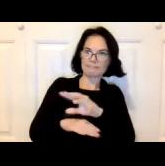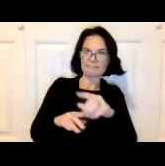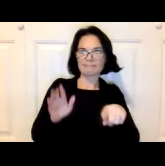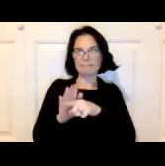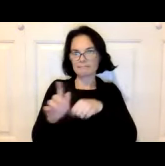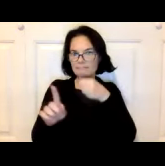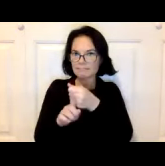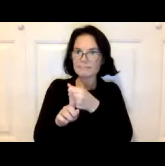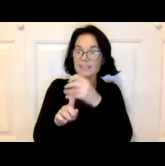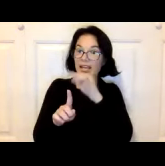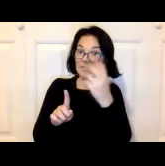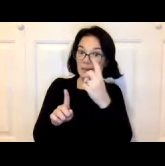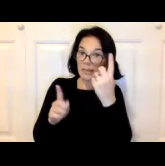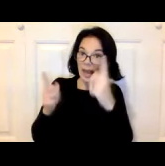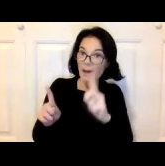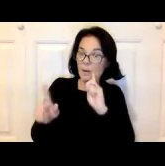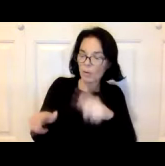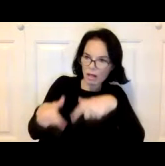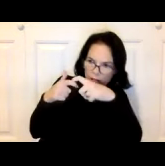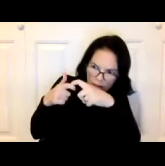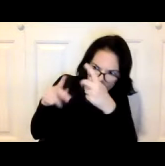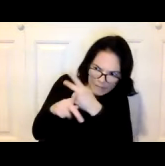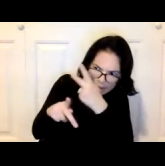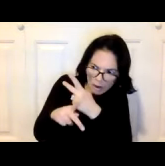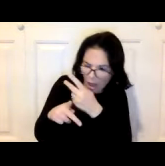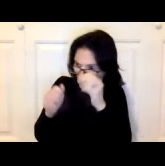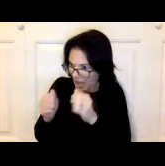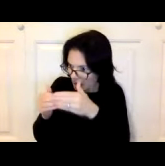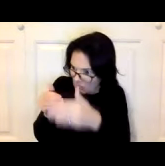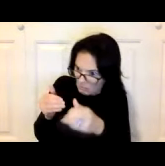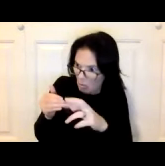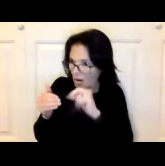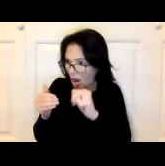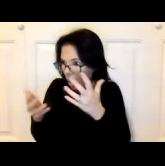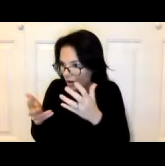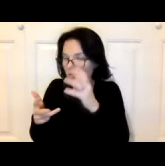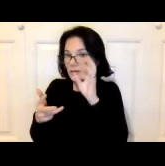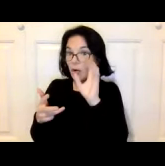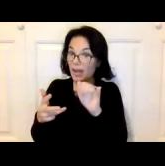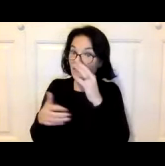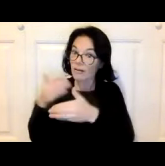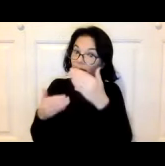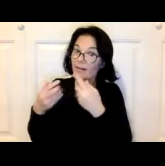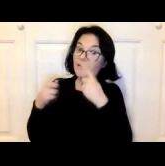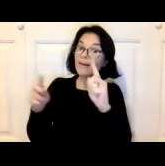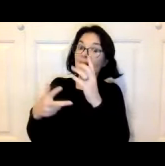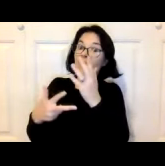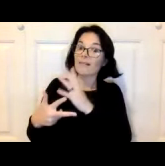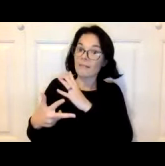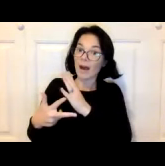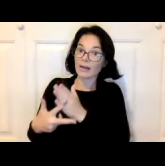proceed. So after phase 2, we enter phase 3, which is where we are now with all of the clinical